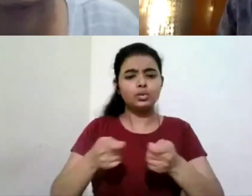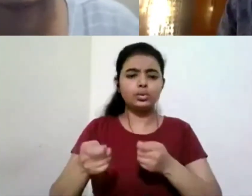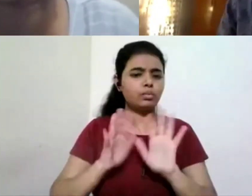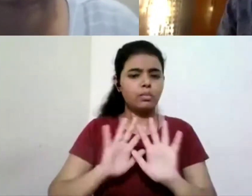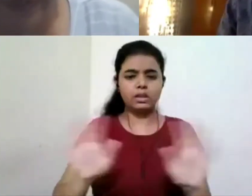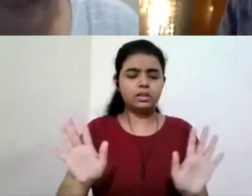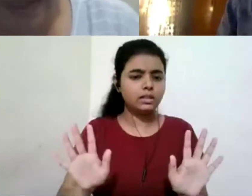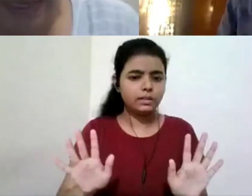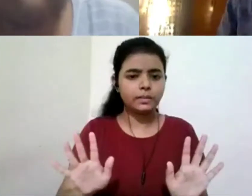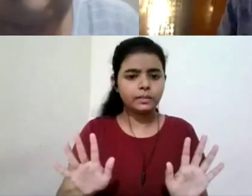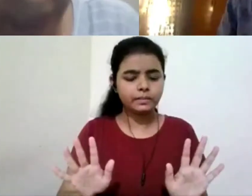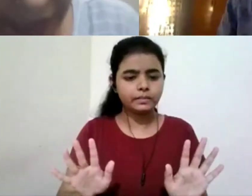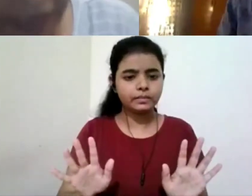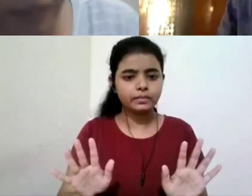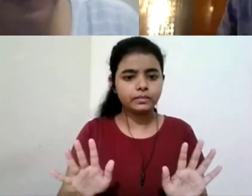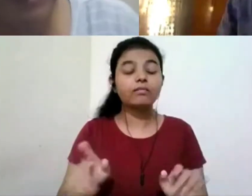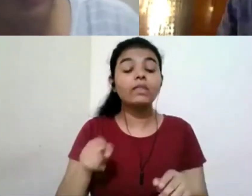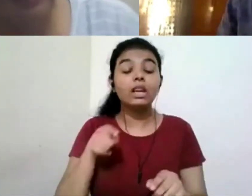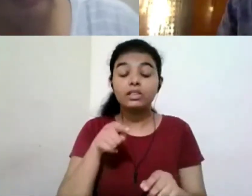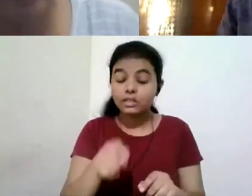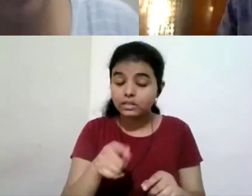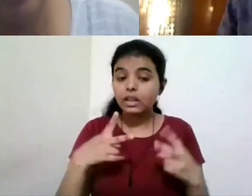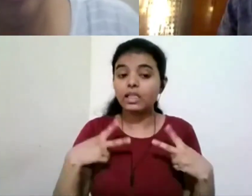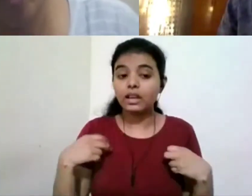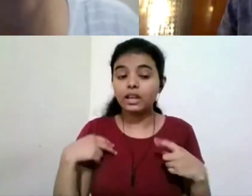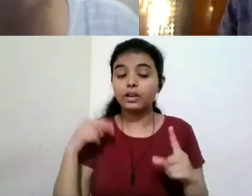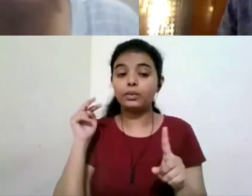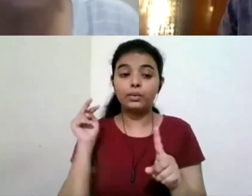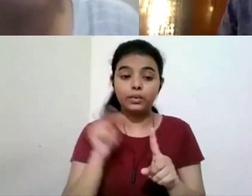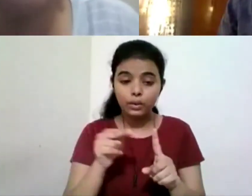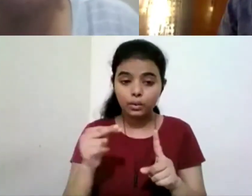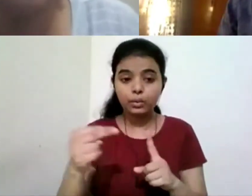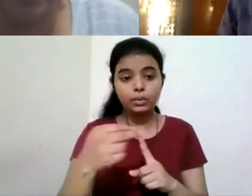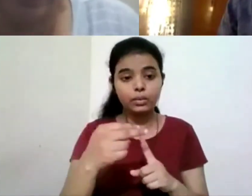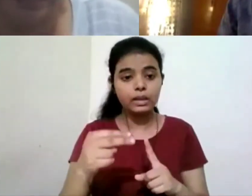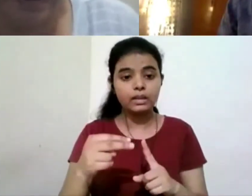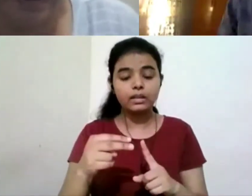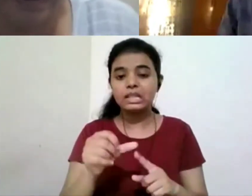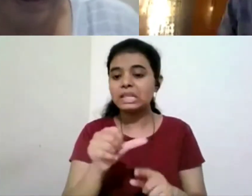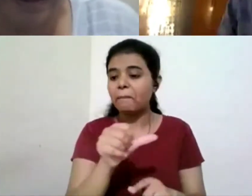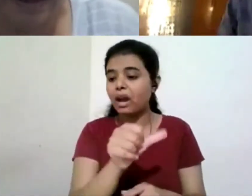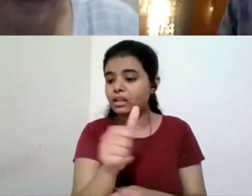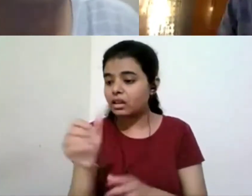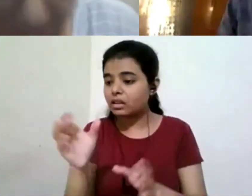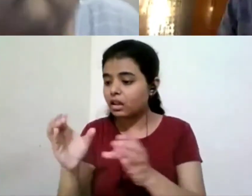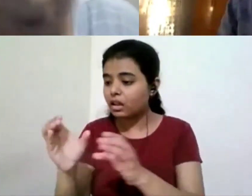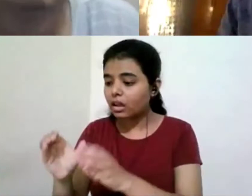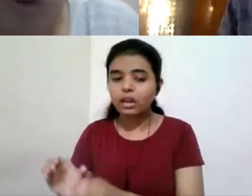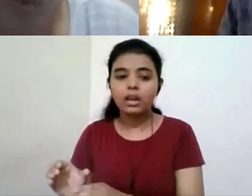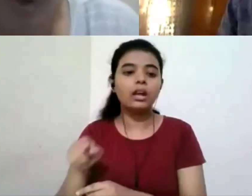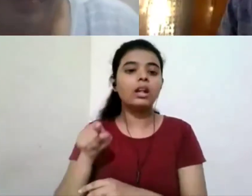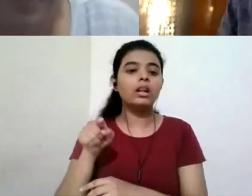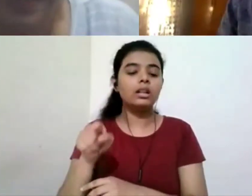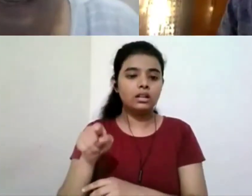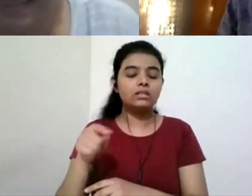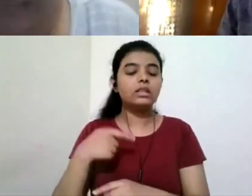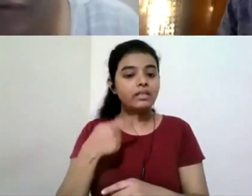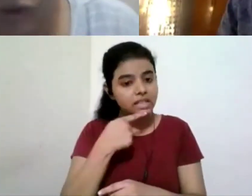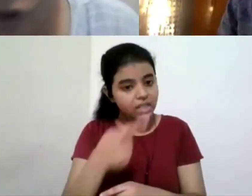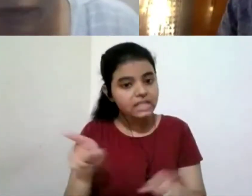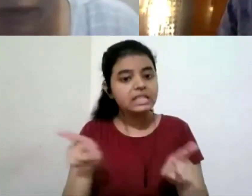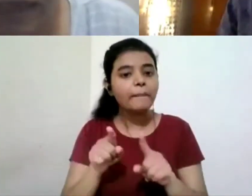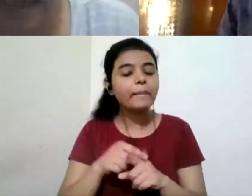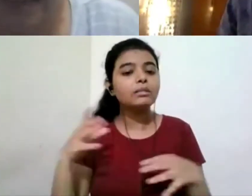run. It's a legal perspective, which is all of the time othering. That's the thrust of what I was saying.